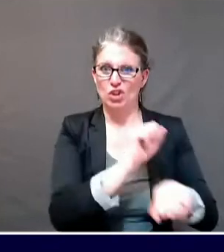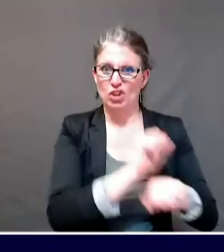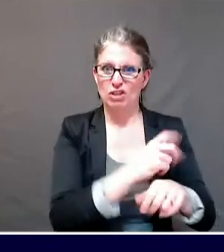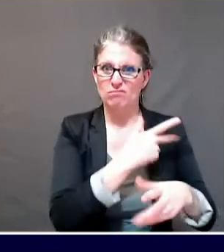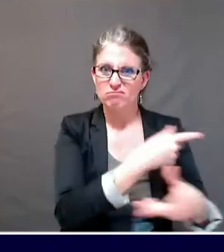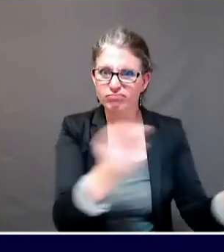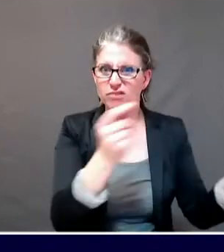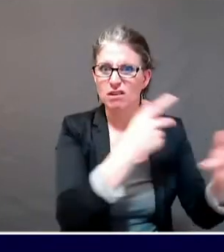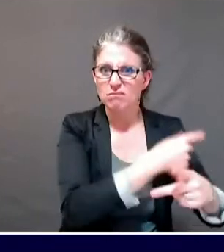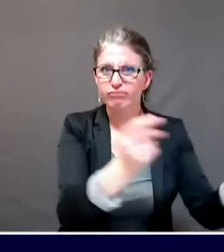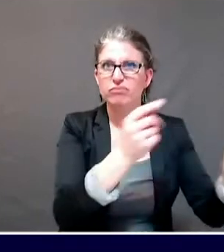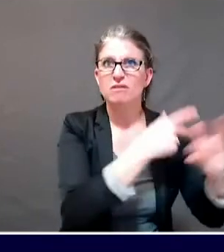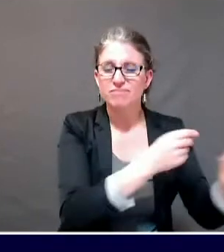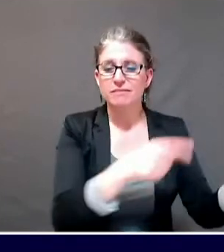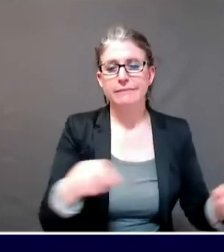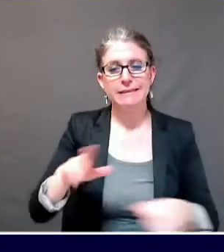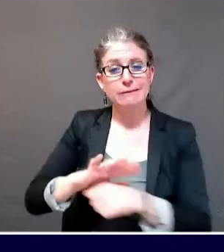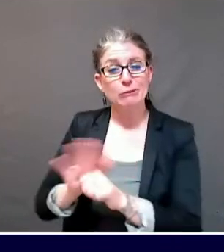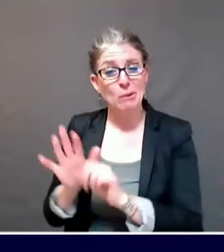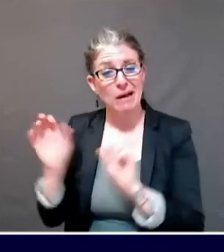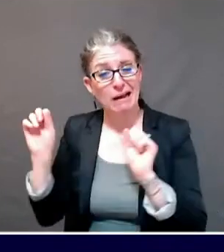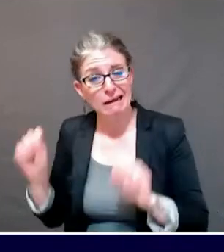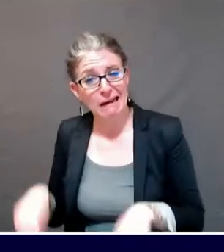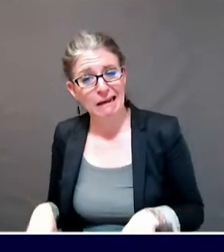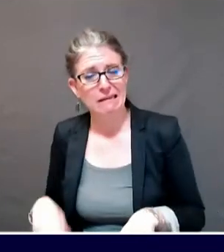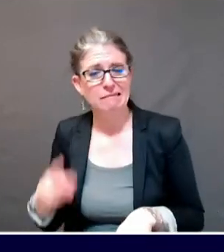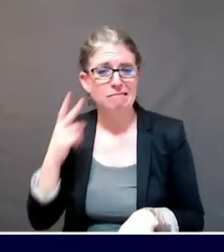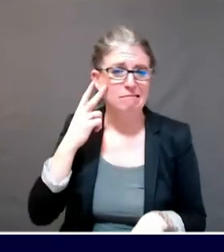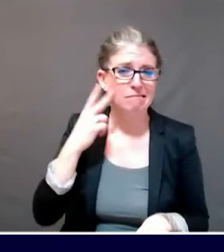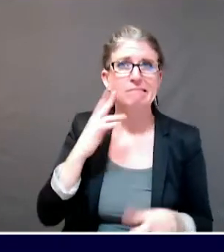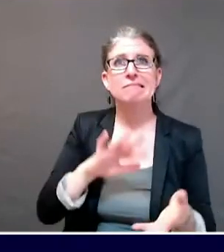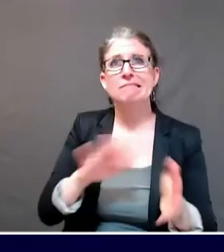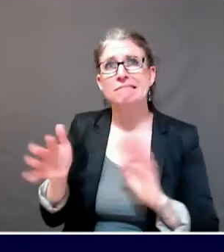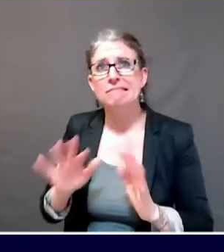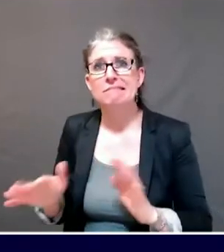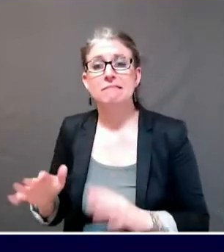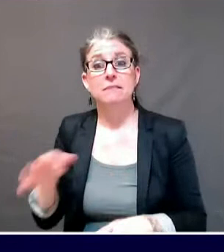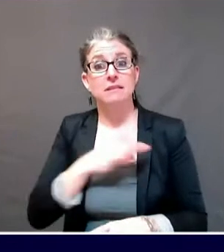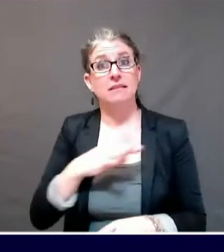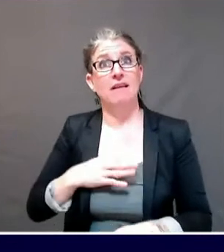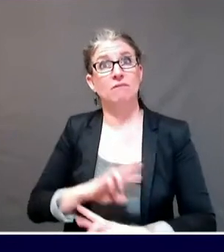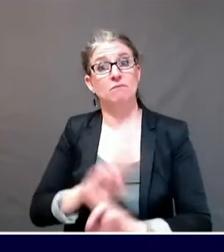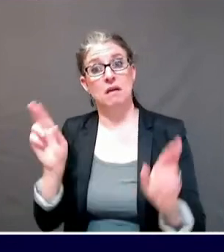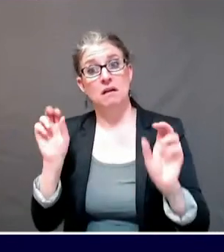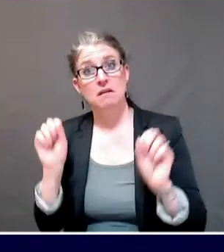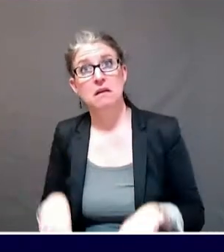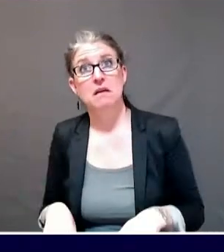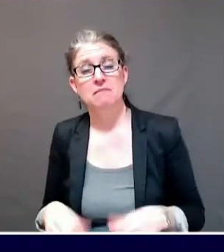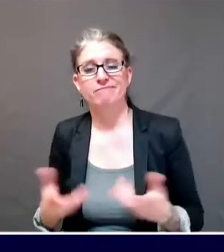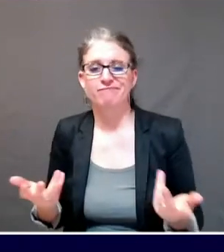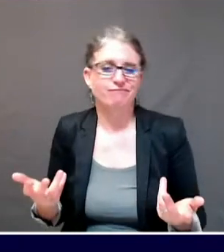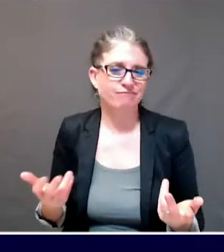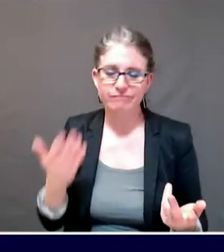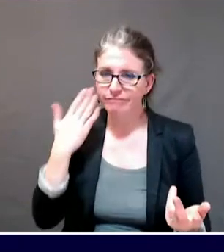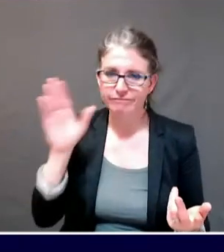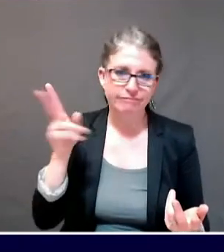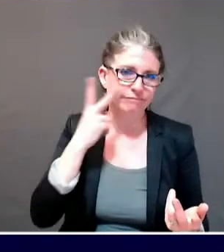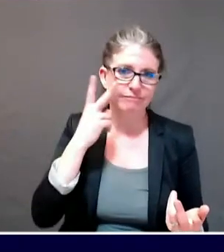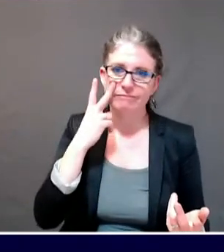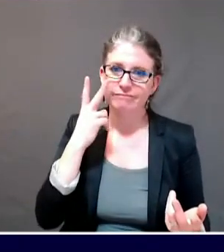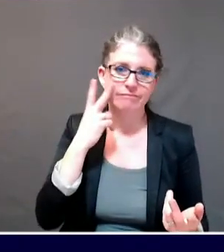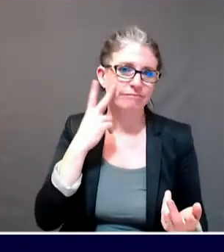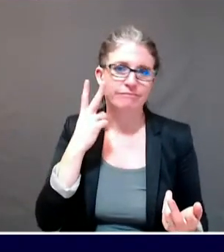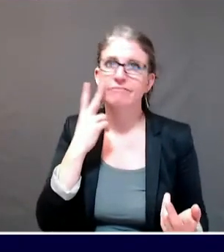question regarding who staffs that, again, no final decisions have been made there. It will again depend largely on the type